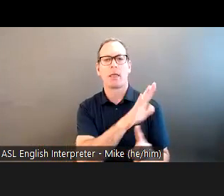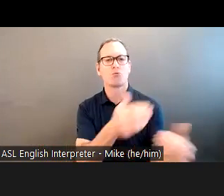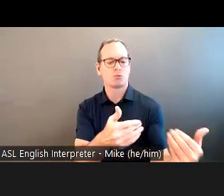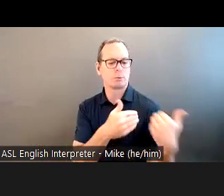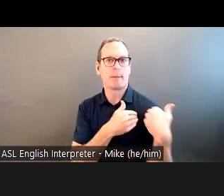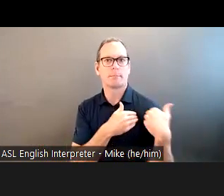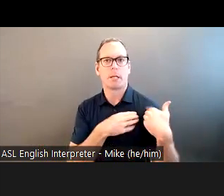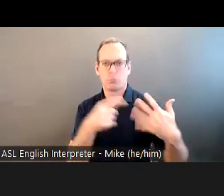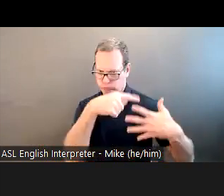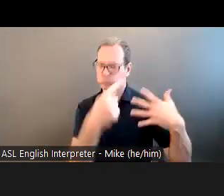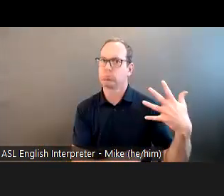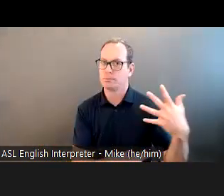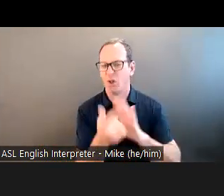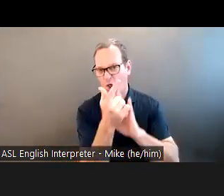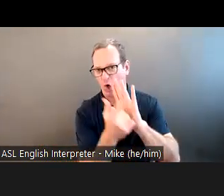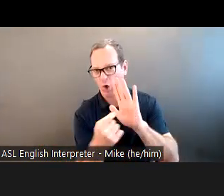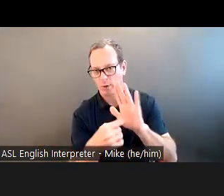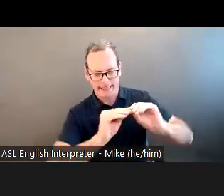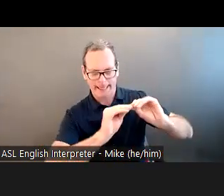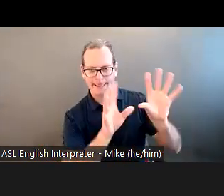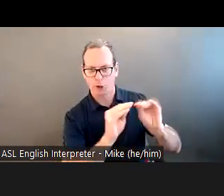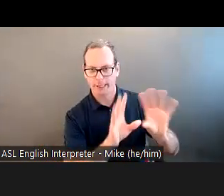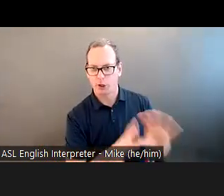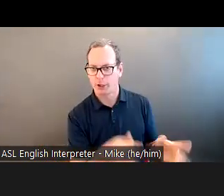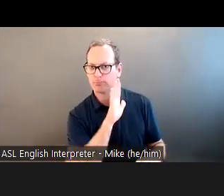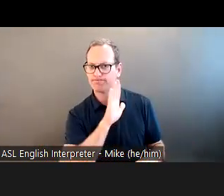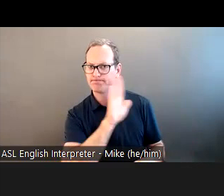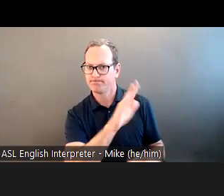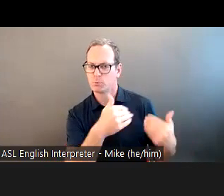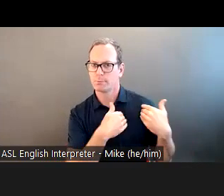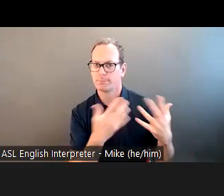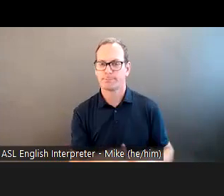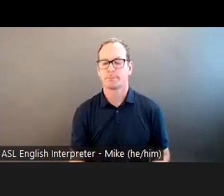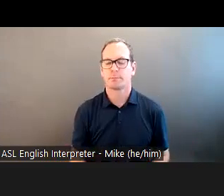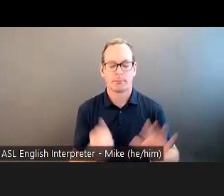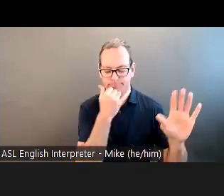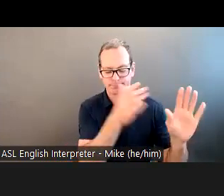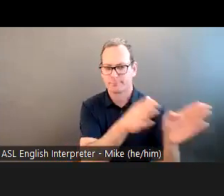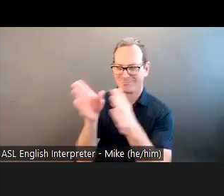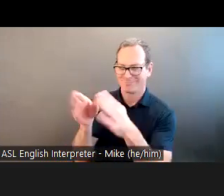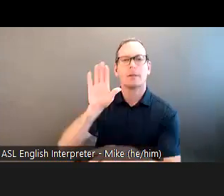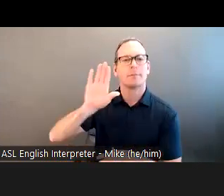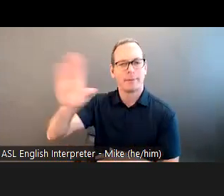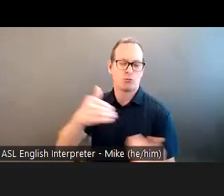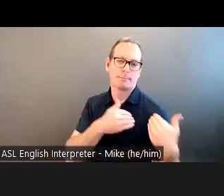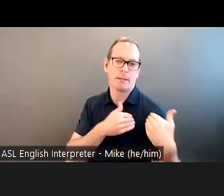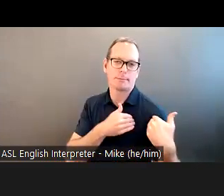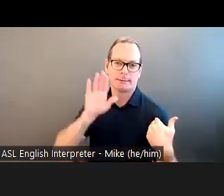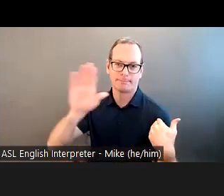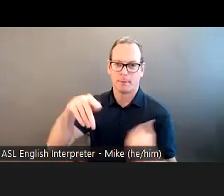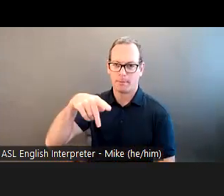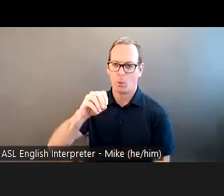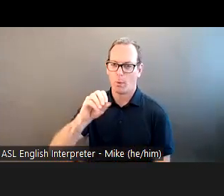should be doing. And they have a number of duties. So one is they've always got to encourage you to be part of